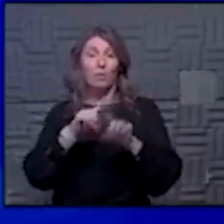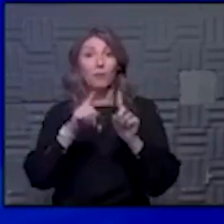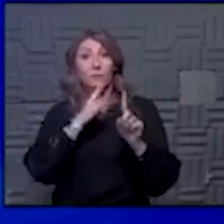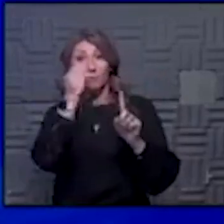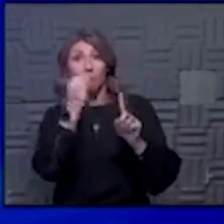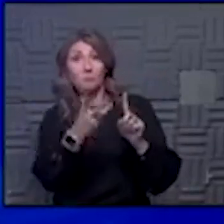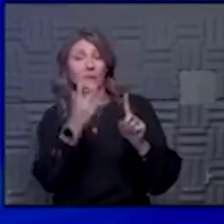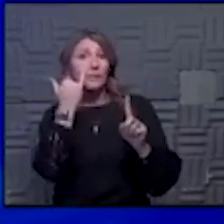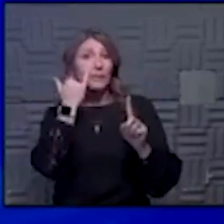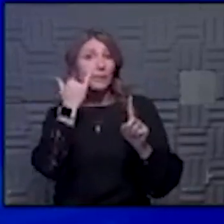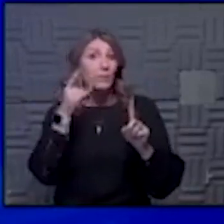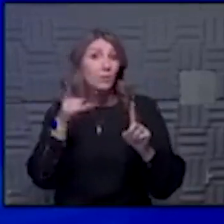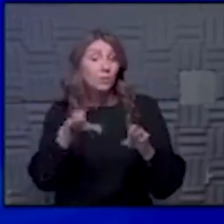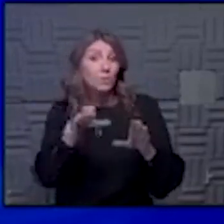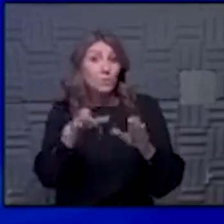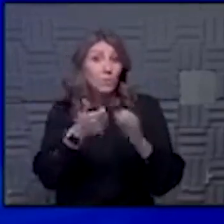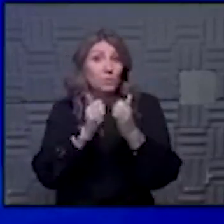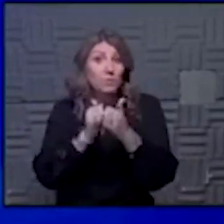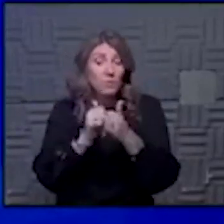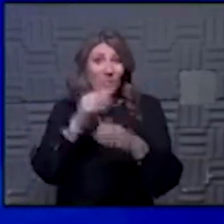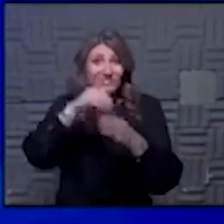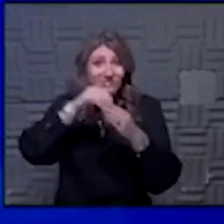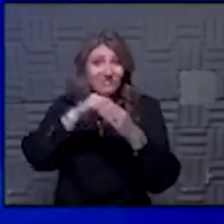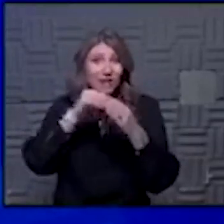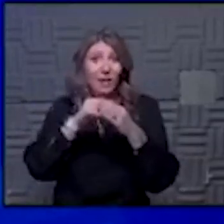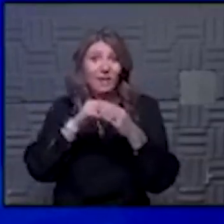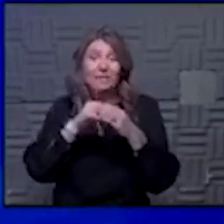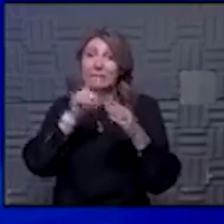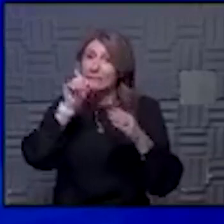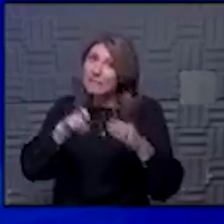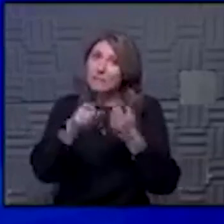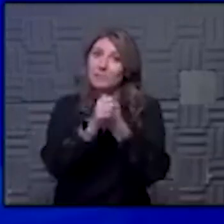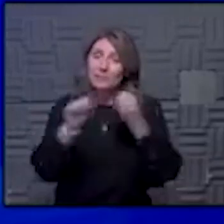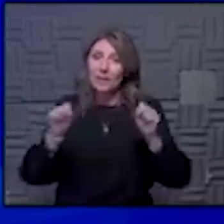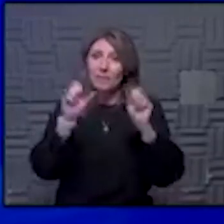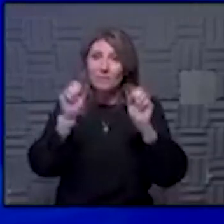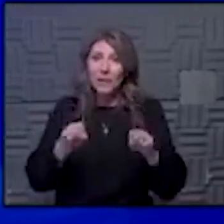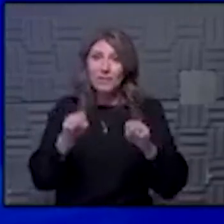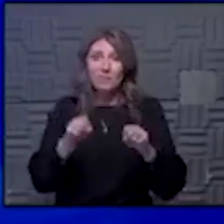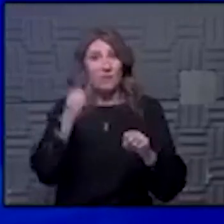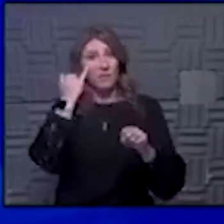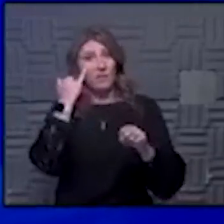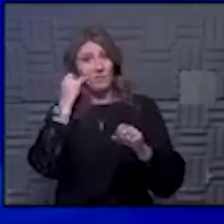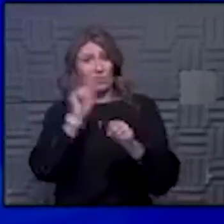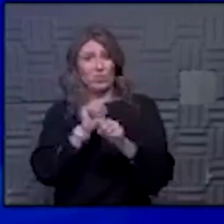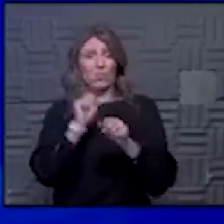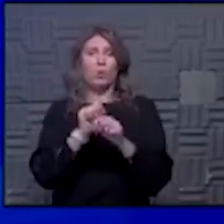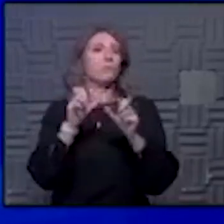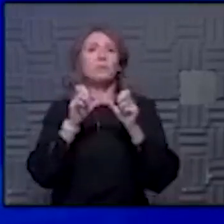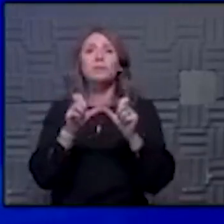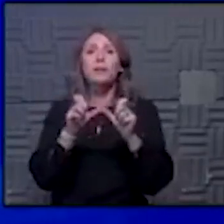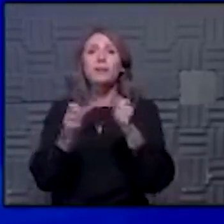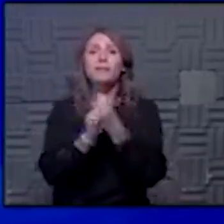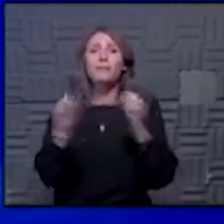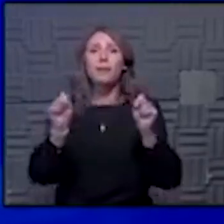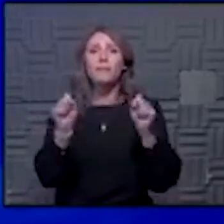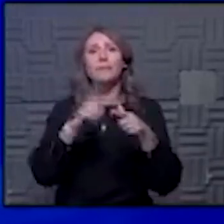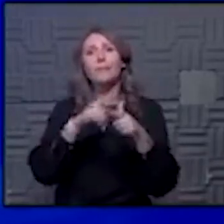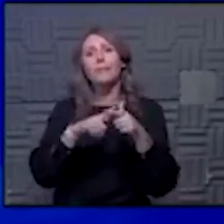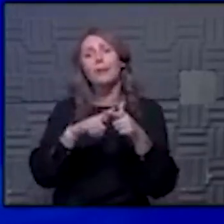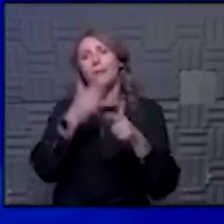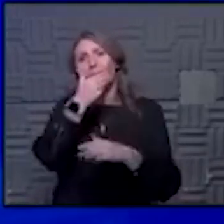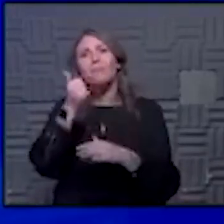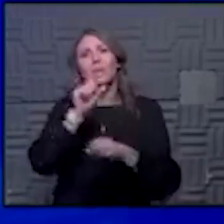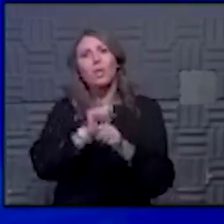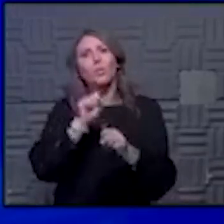kids' sports, is make it as safe as you possibly can. And it's clear that if you work at keeping things safe, then you can do a better